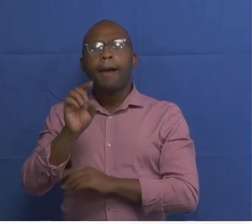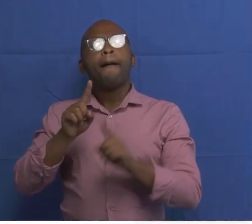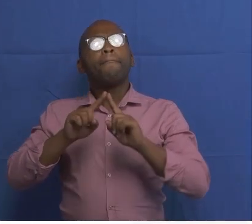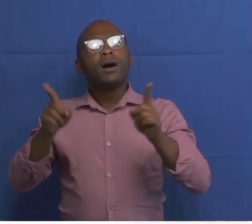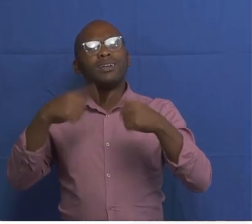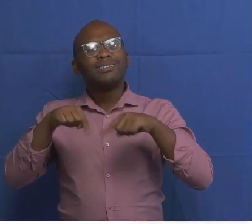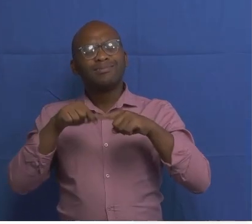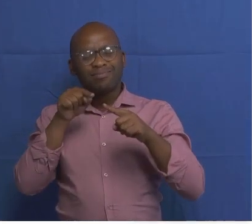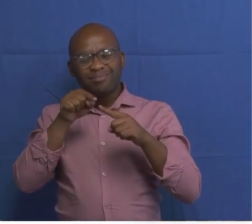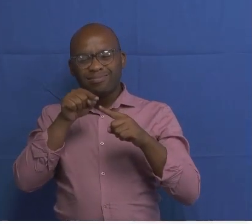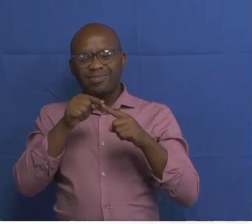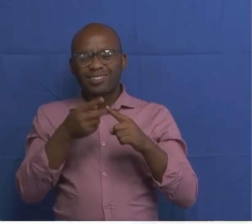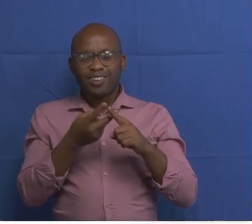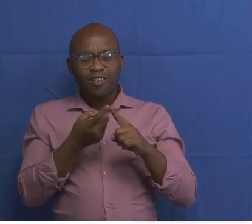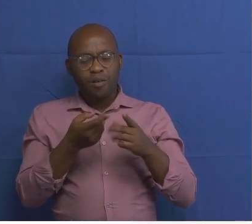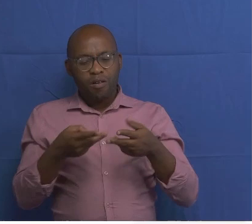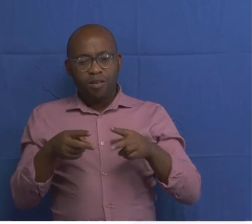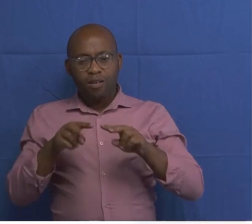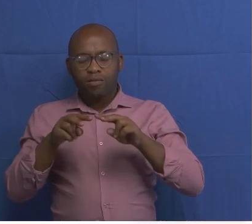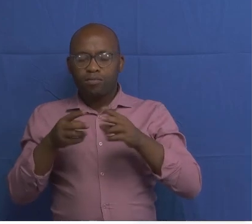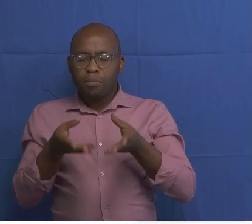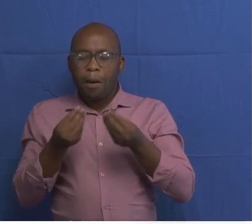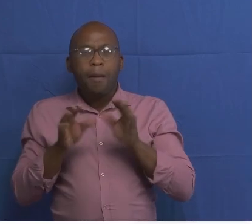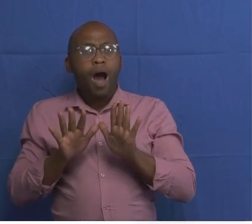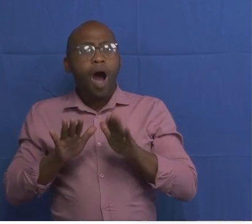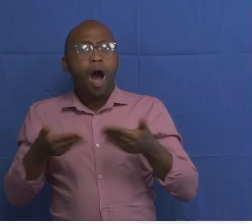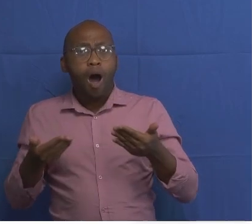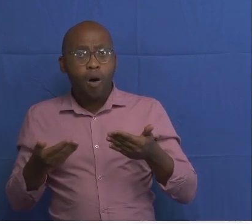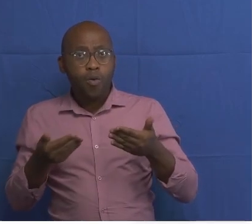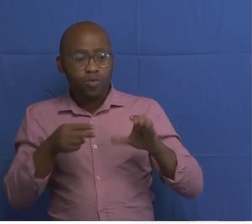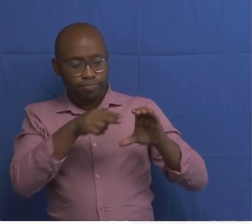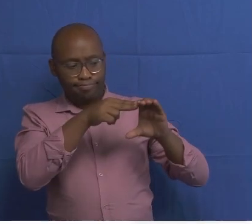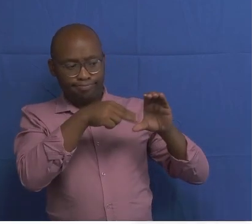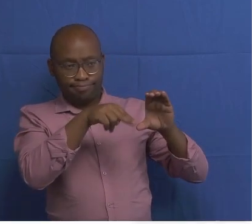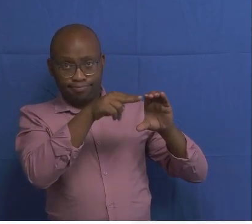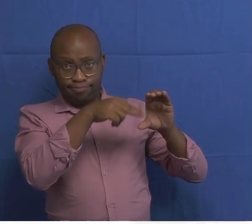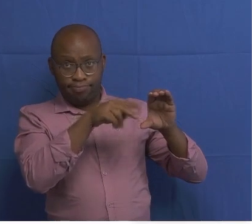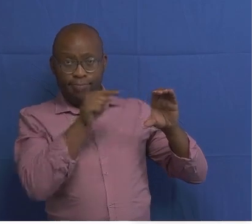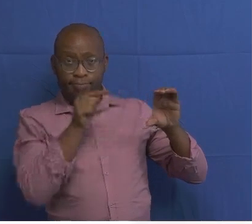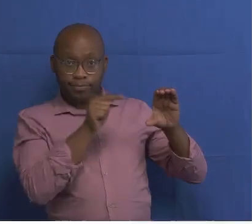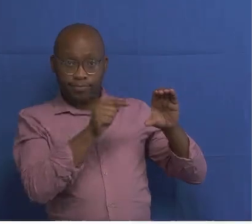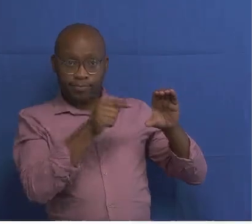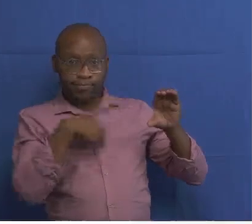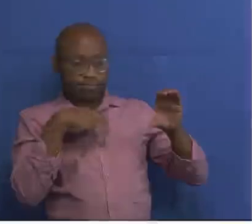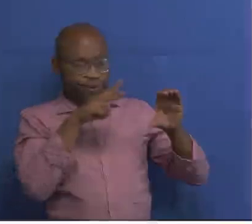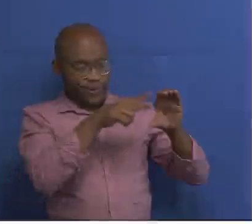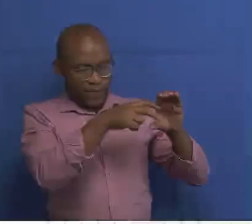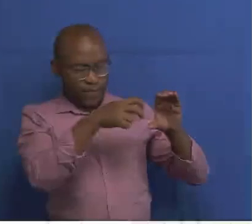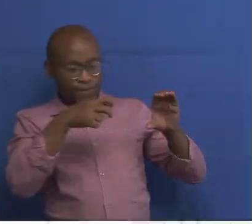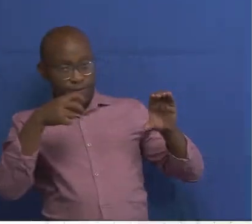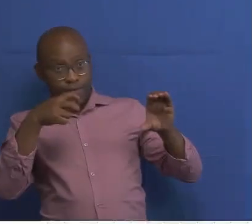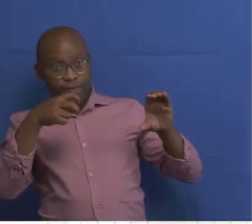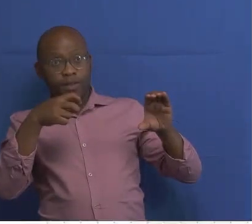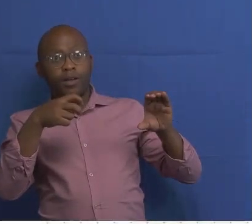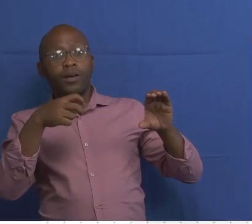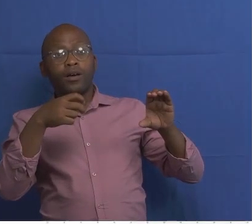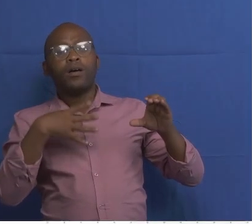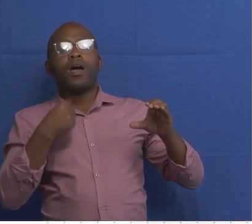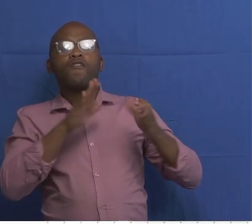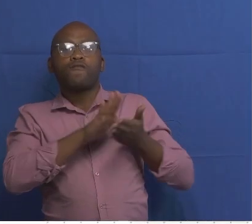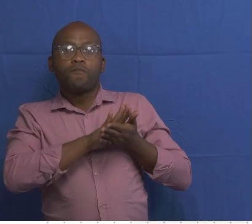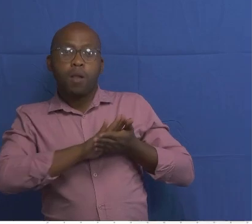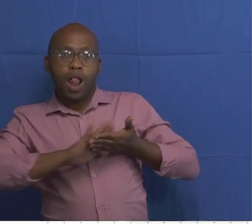We find this DNA in the nucleus in the form of chromosomes. So now, we have